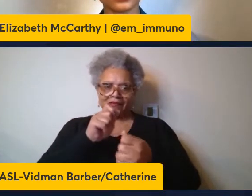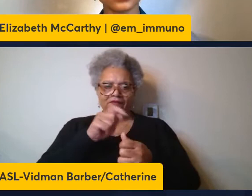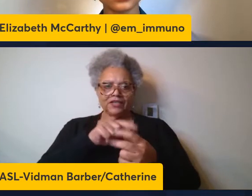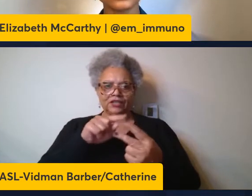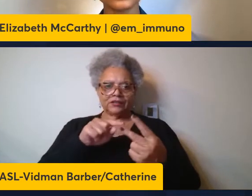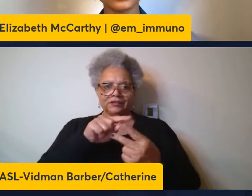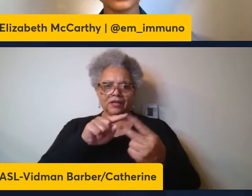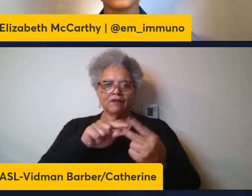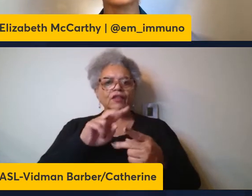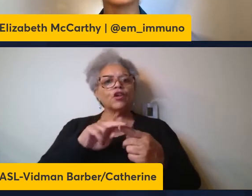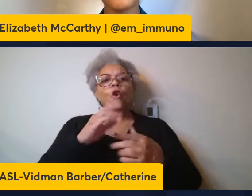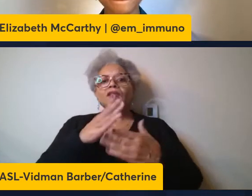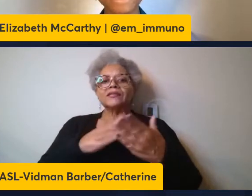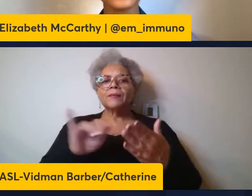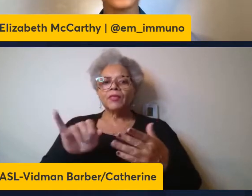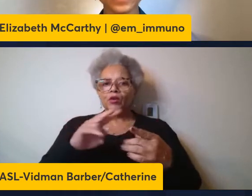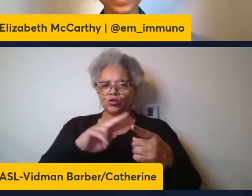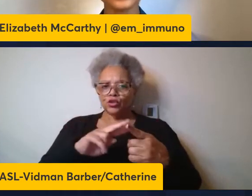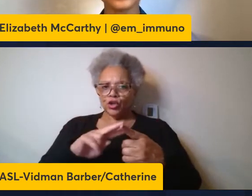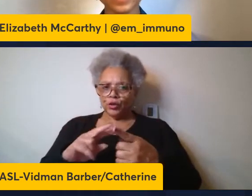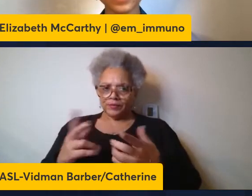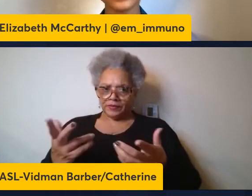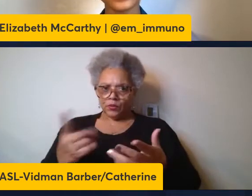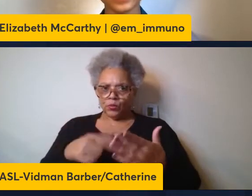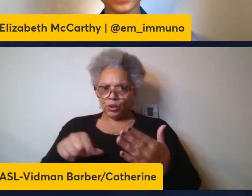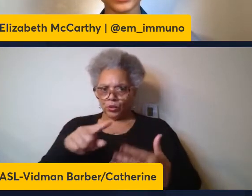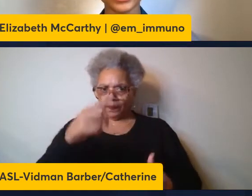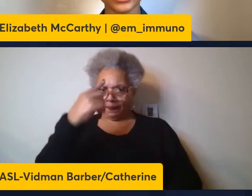terms or some of those terms.